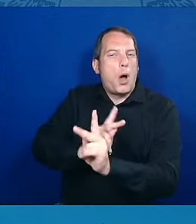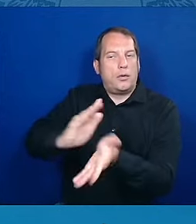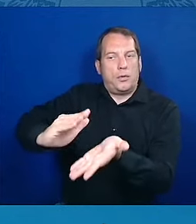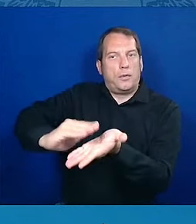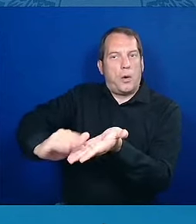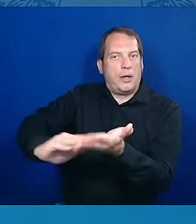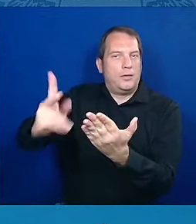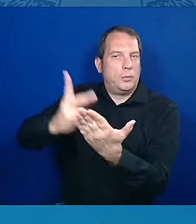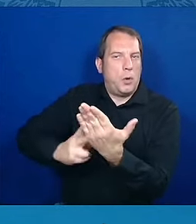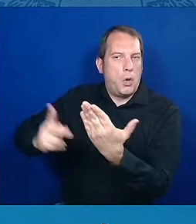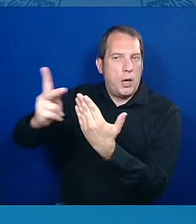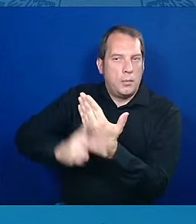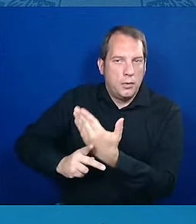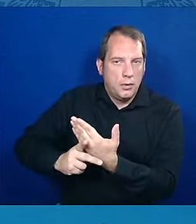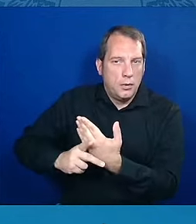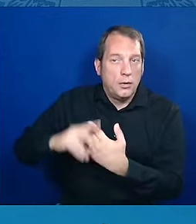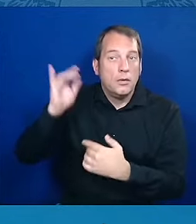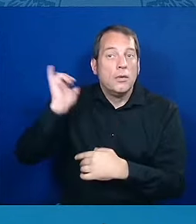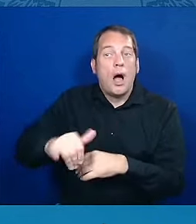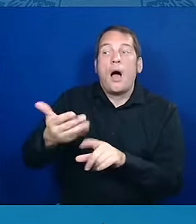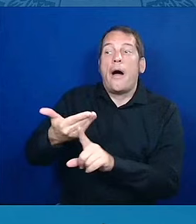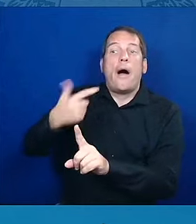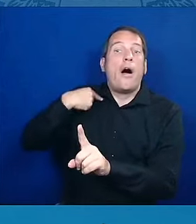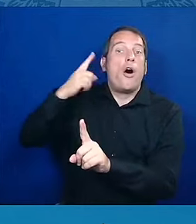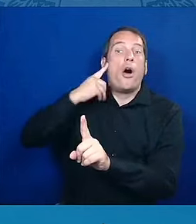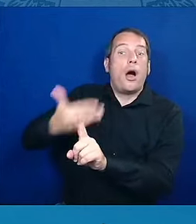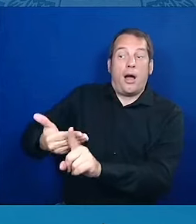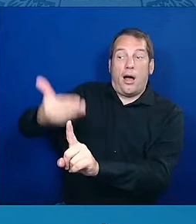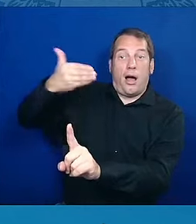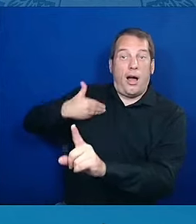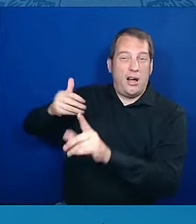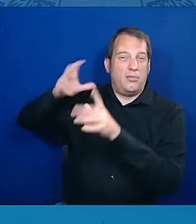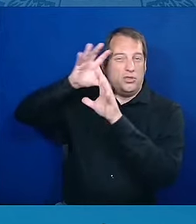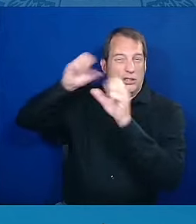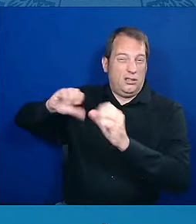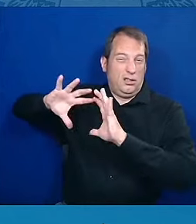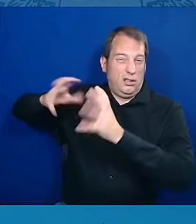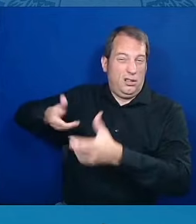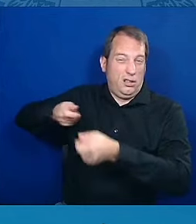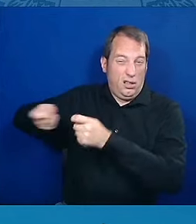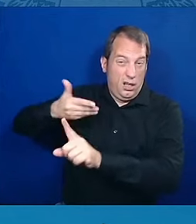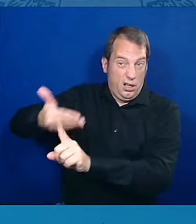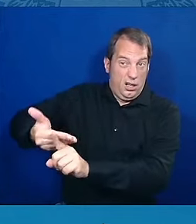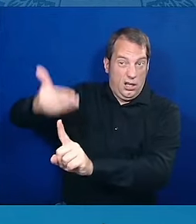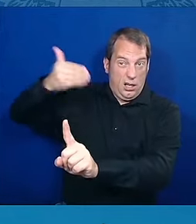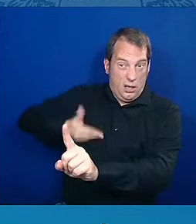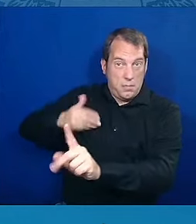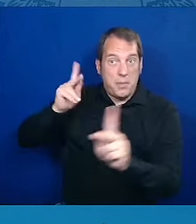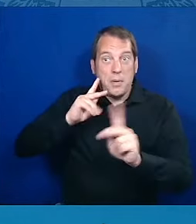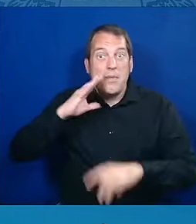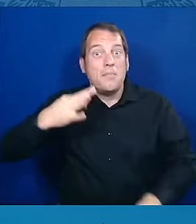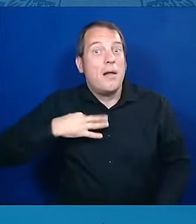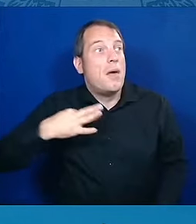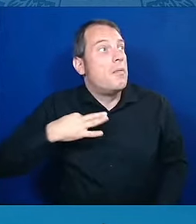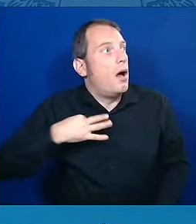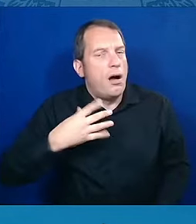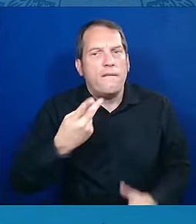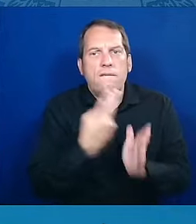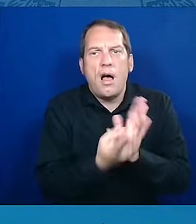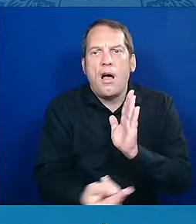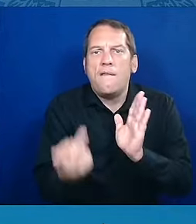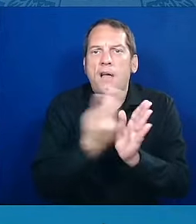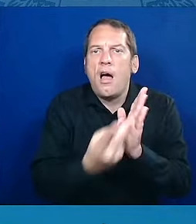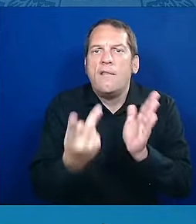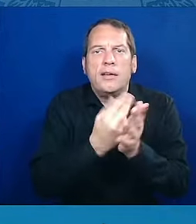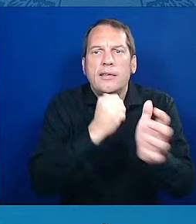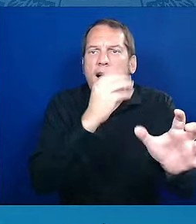most people who applied for it didn't get it. The Biden-Harris administration fixed PSLF